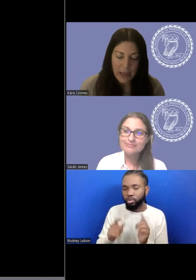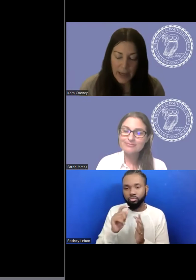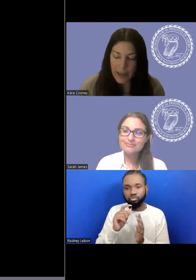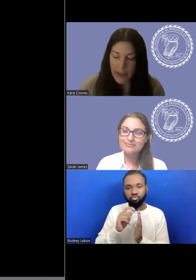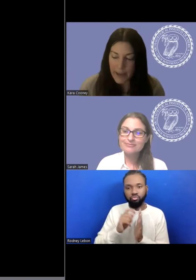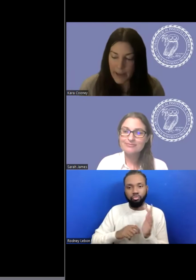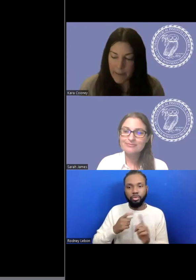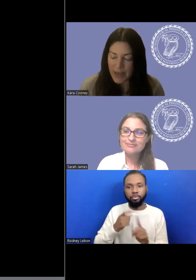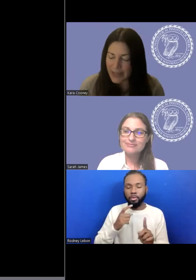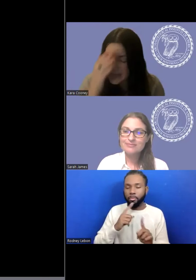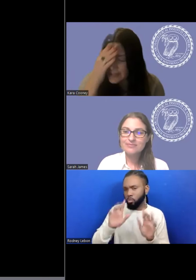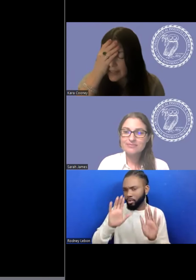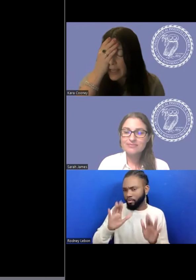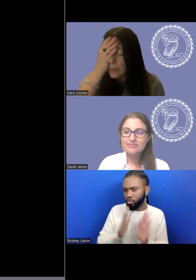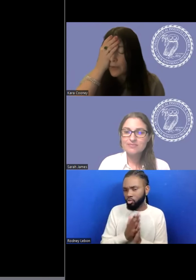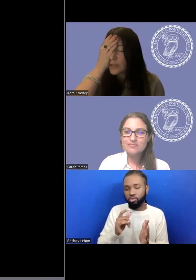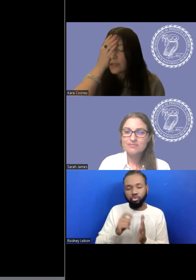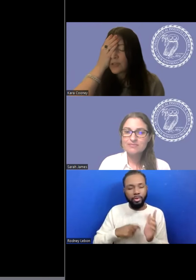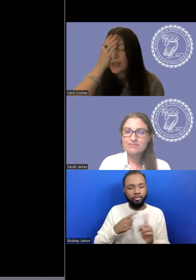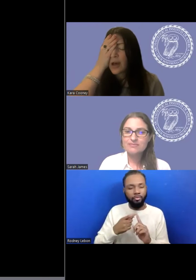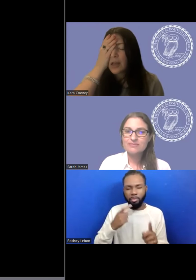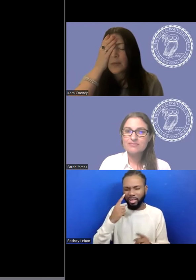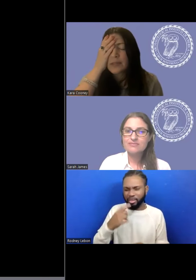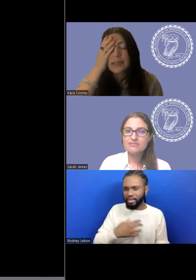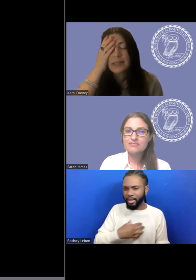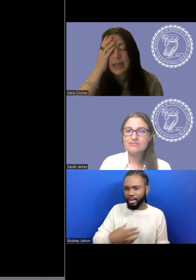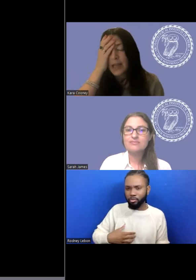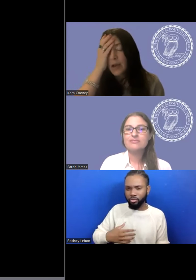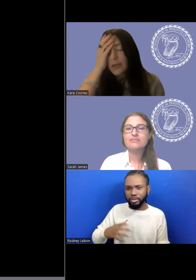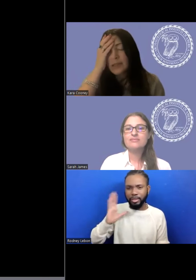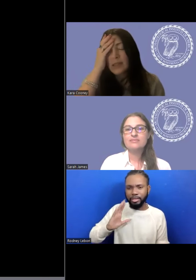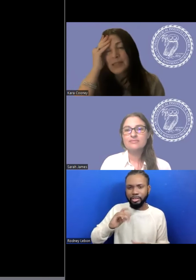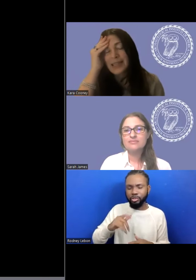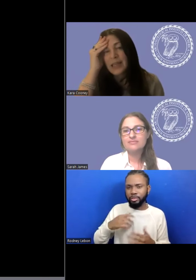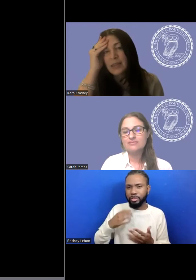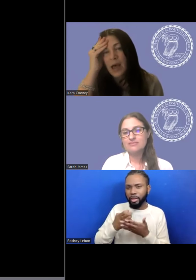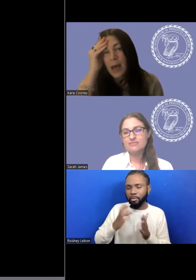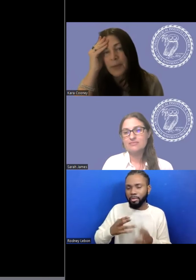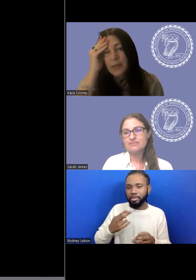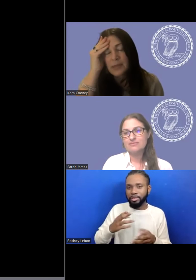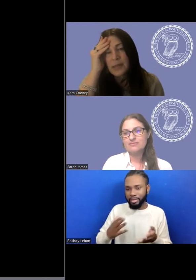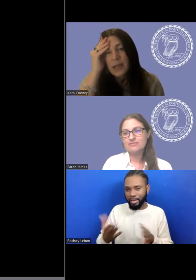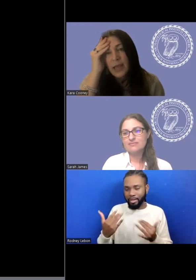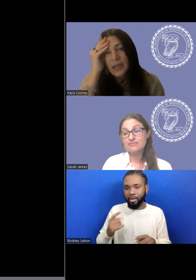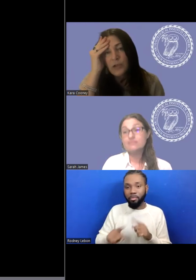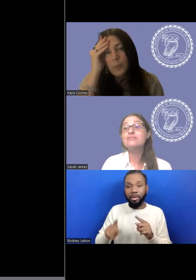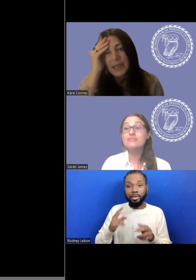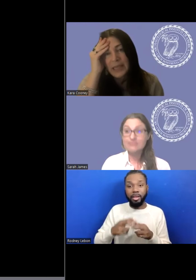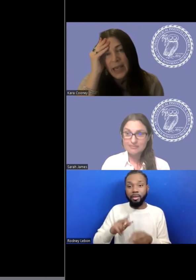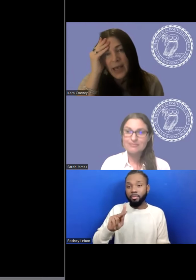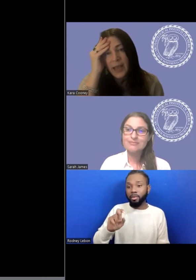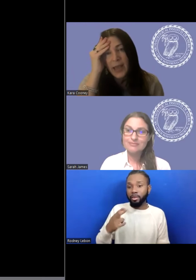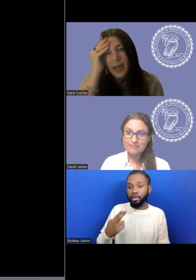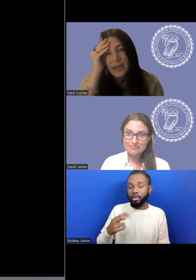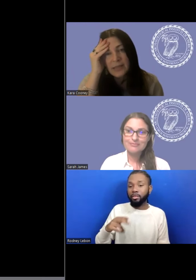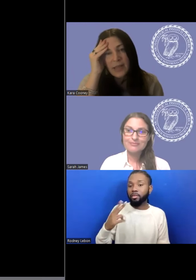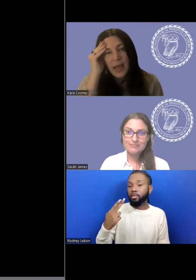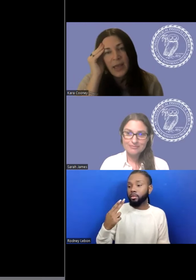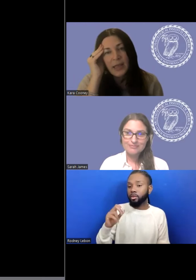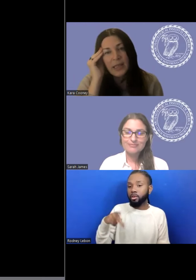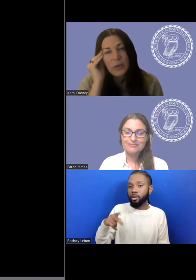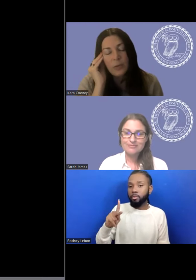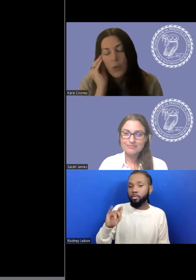by, I think he's a Cambridge ancient economist. He's dead now. And his name is Keith Hopkins,